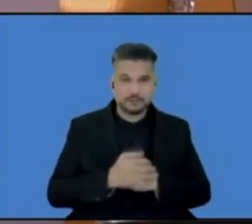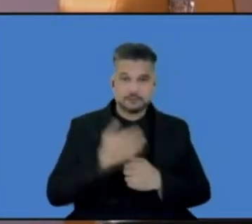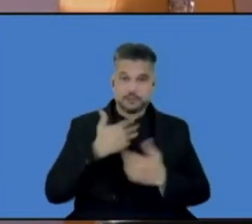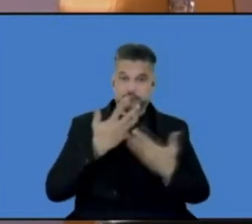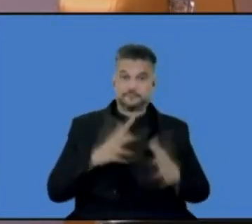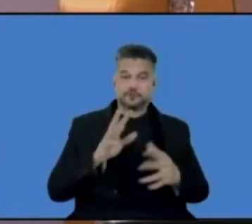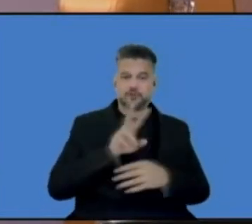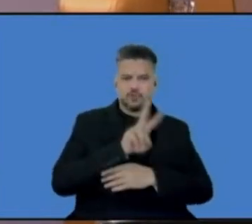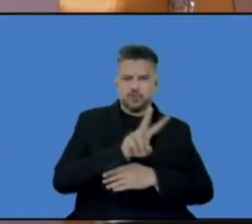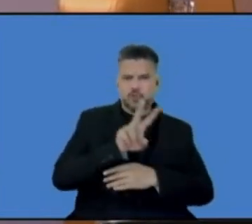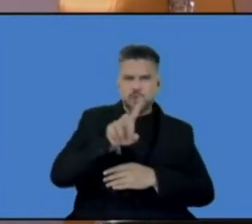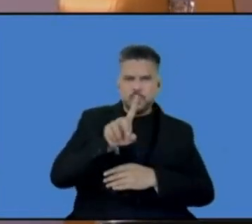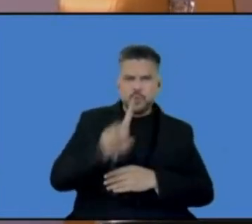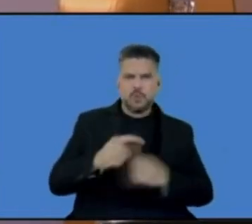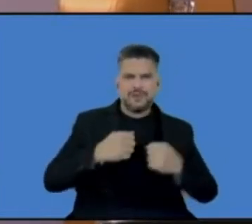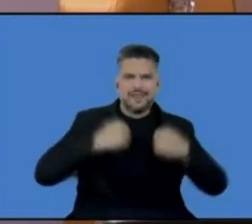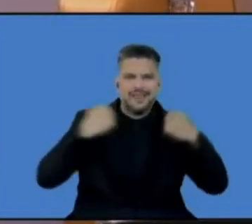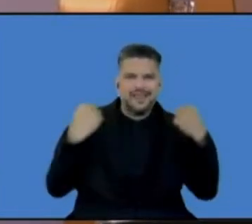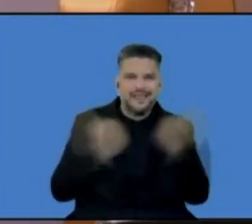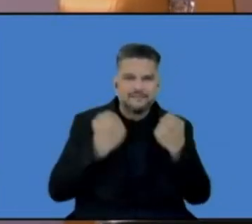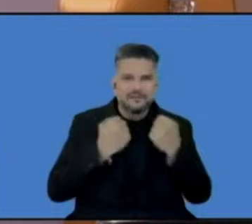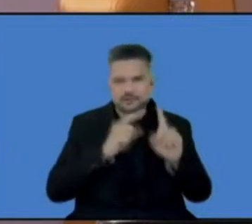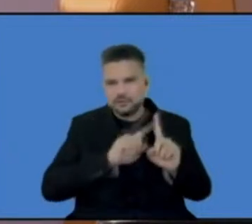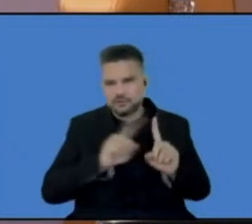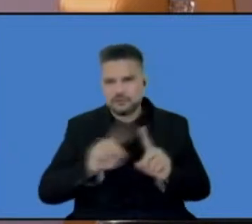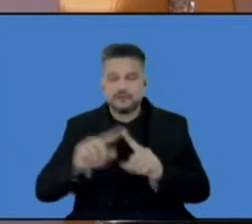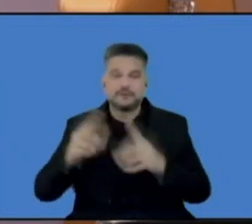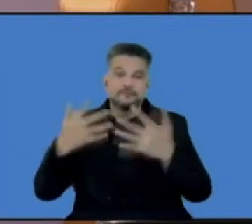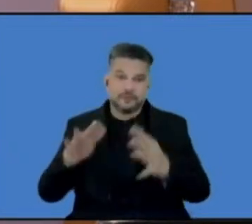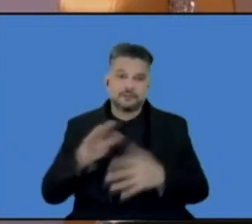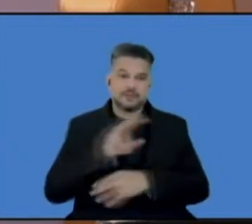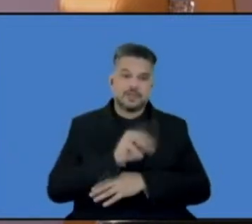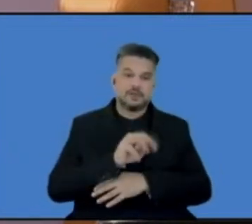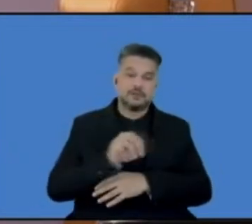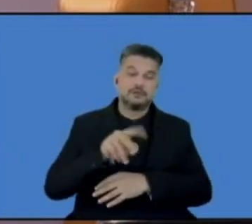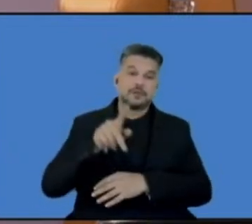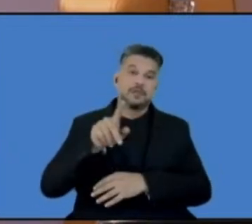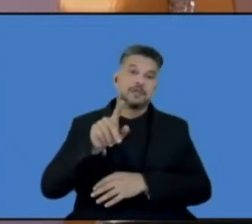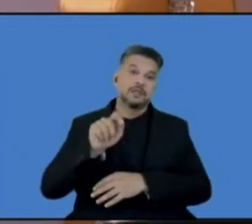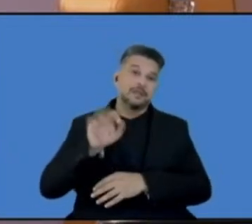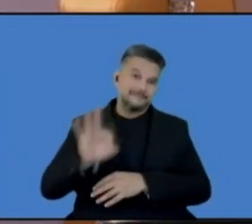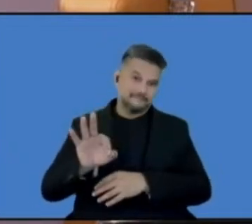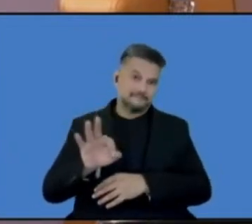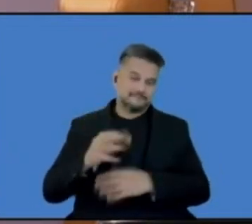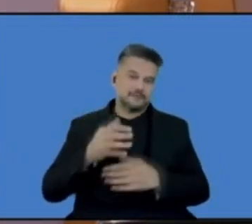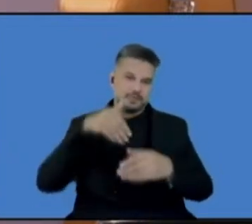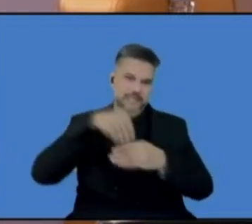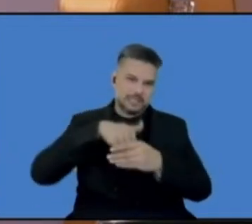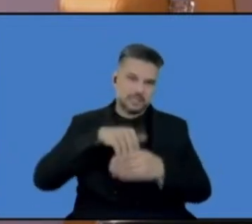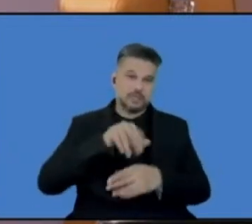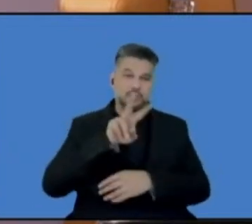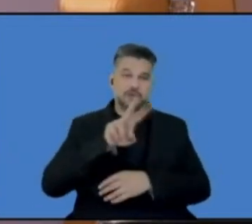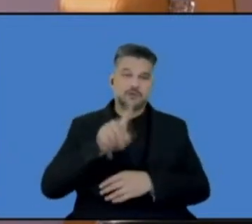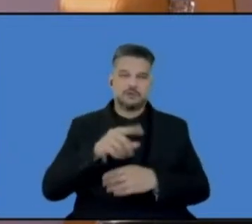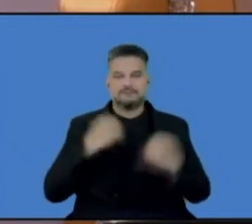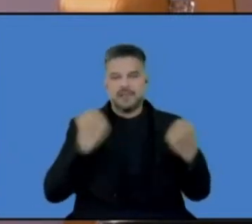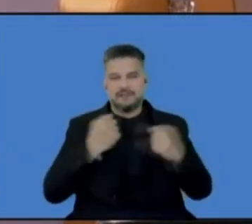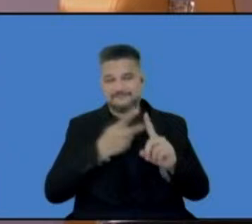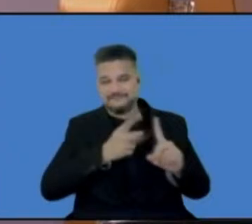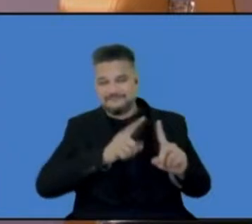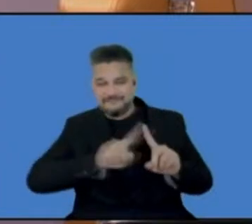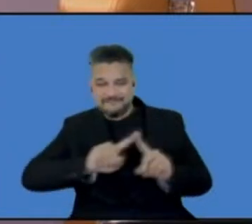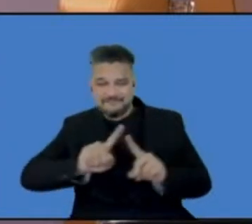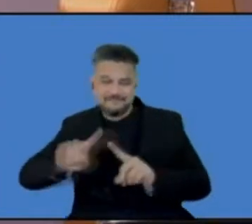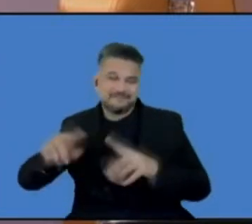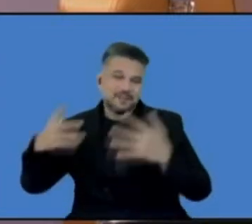that we have done under the MMPTF. But some of the flagships that I'd like to share is, again, Satu